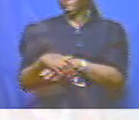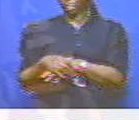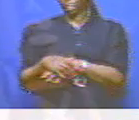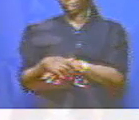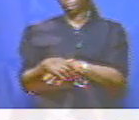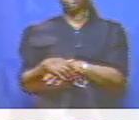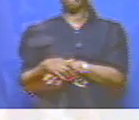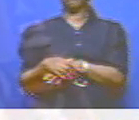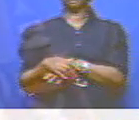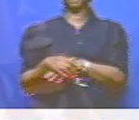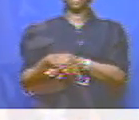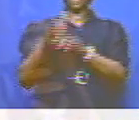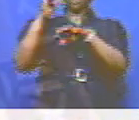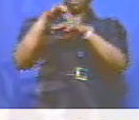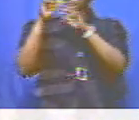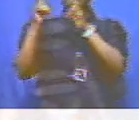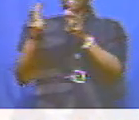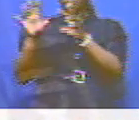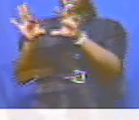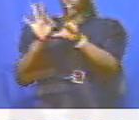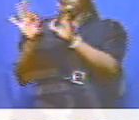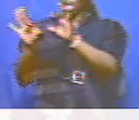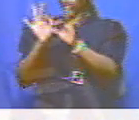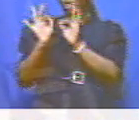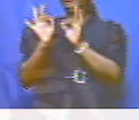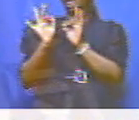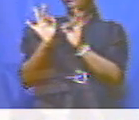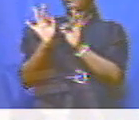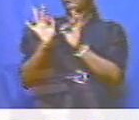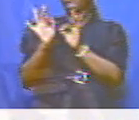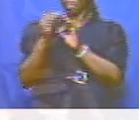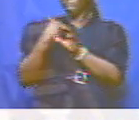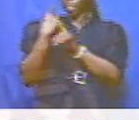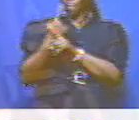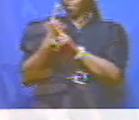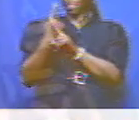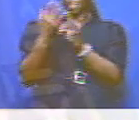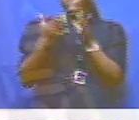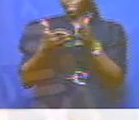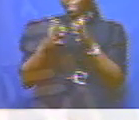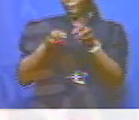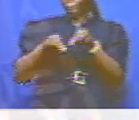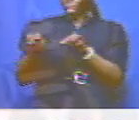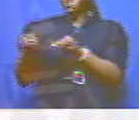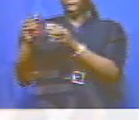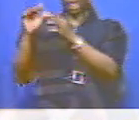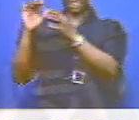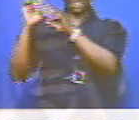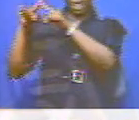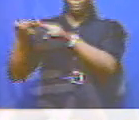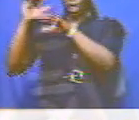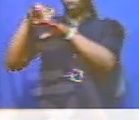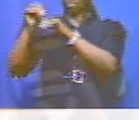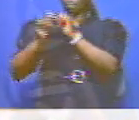itself. Okay. On the issue of criteria of selections, we have different criteria depending on the competitions. Mm-hmm. For instance,